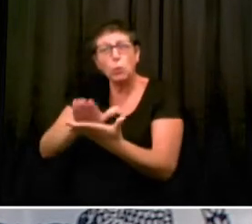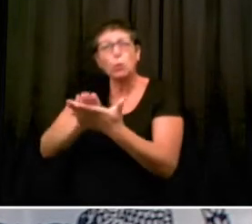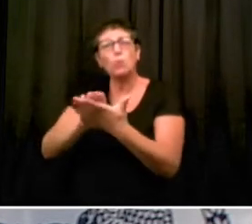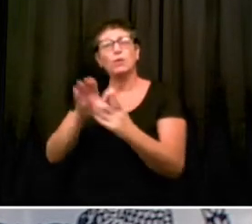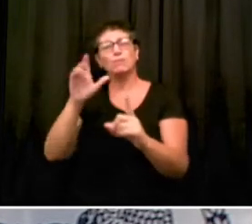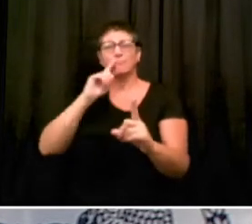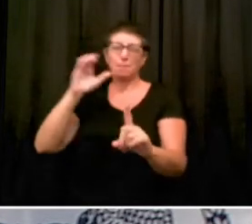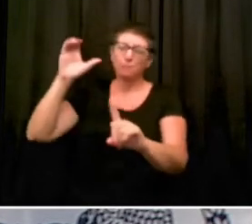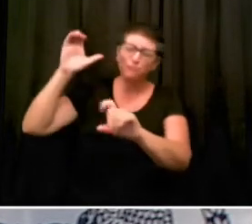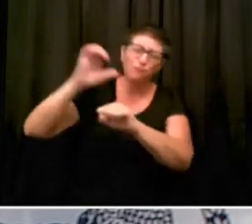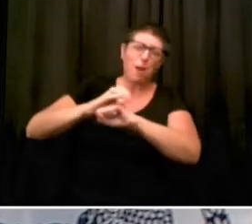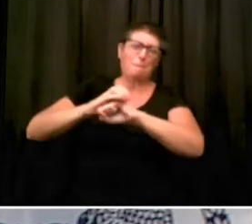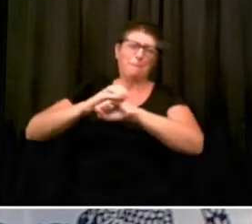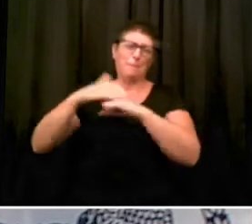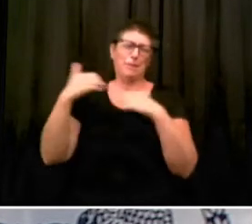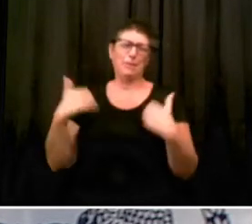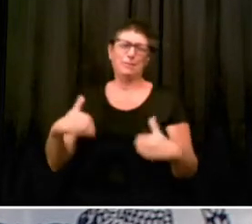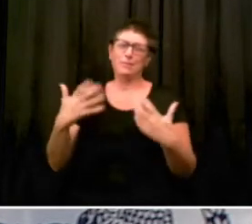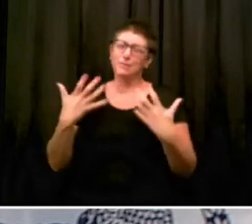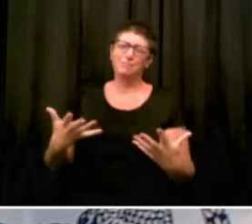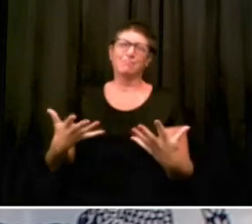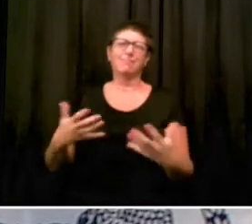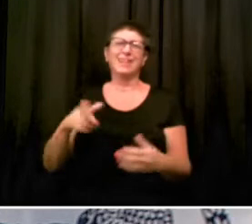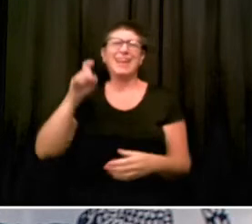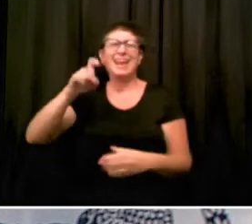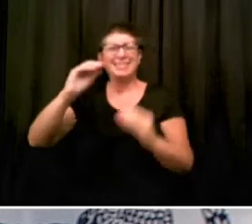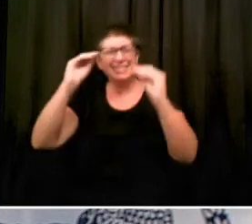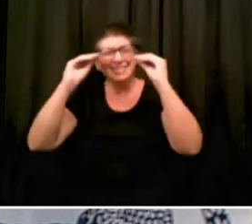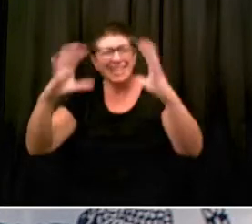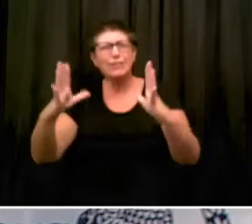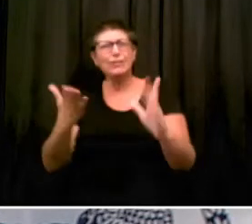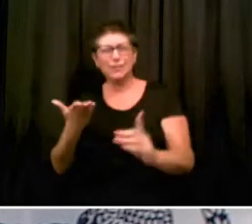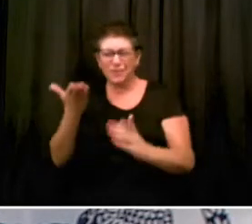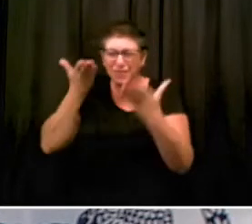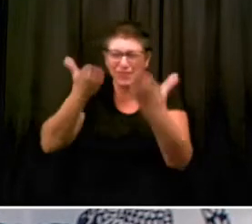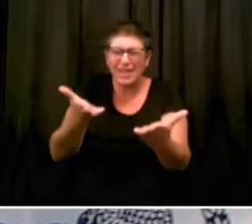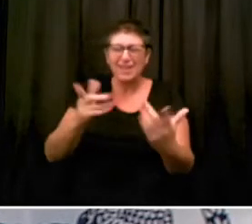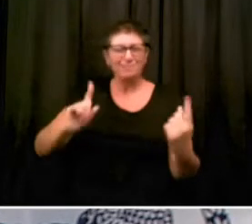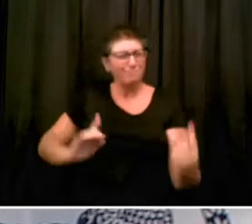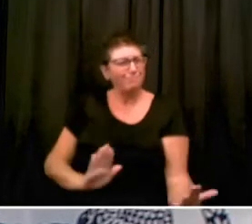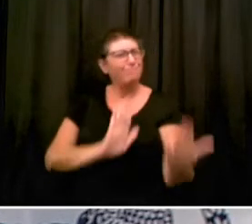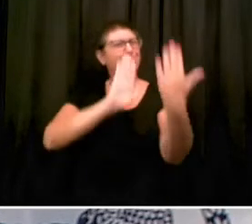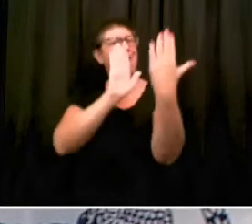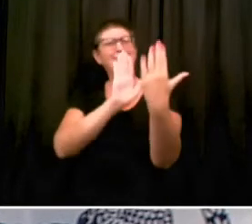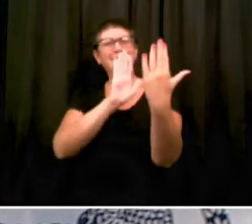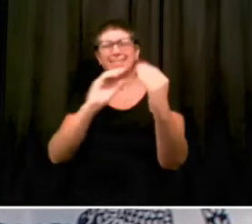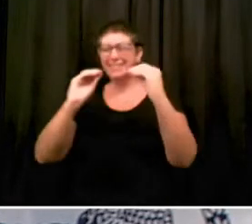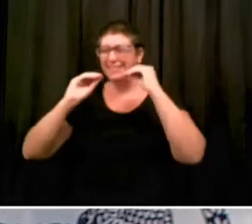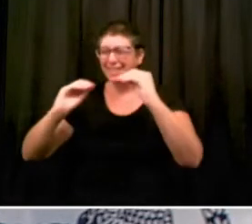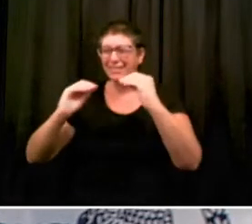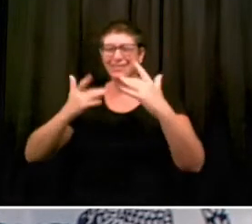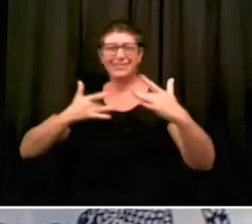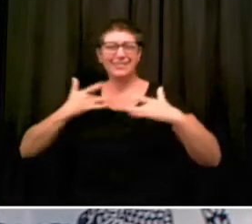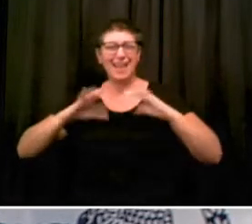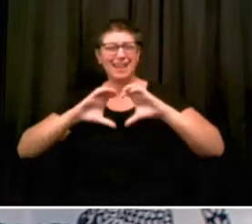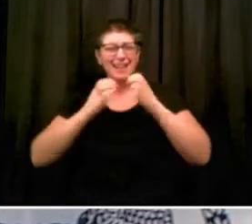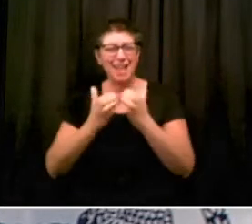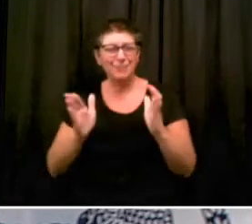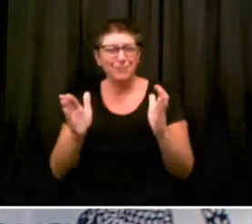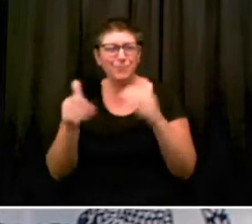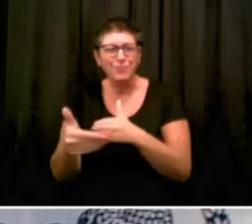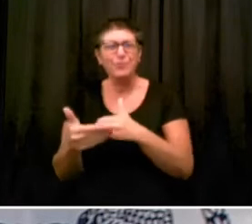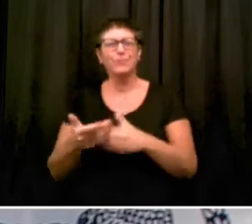there in front of them. And obviously, you take attendance much more effectively in that situation. I think we saw a mixed bag in the